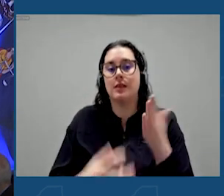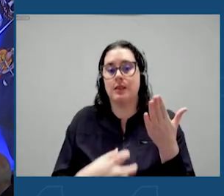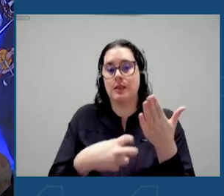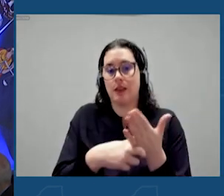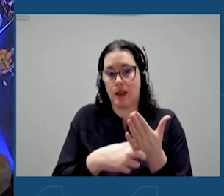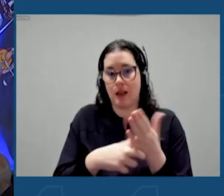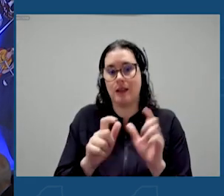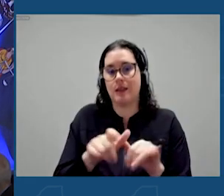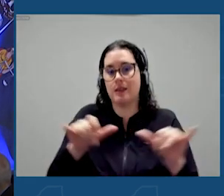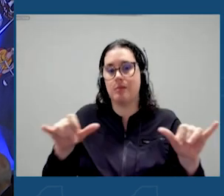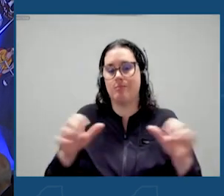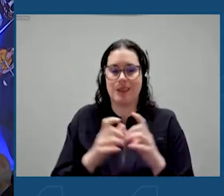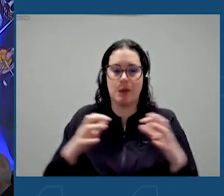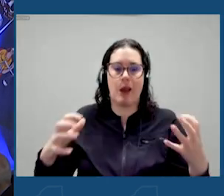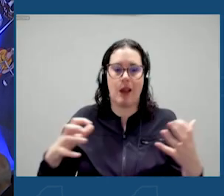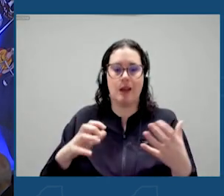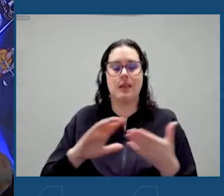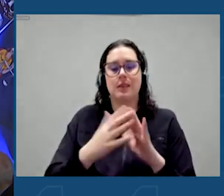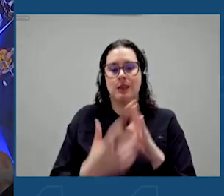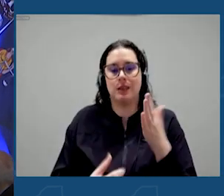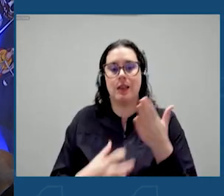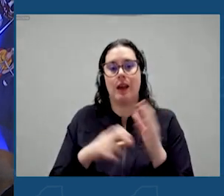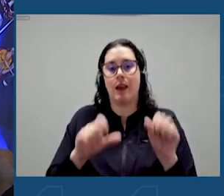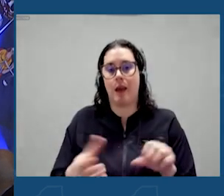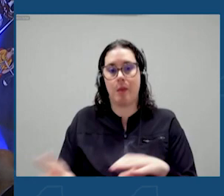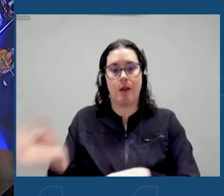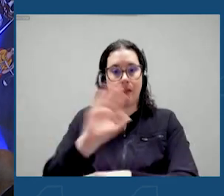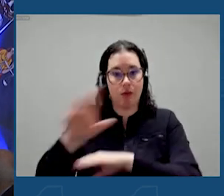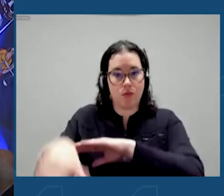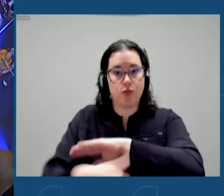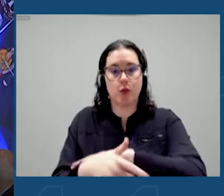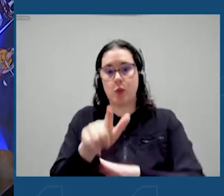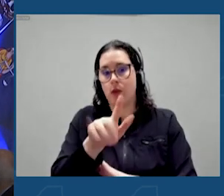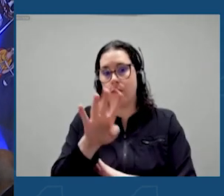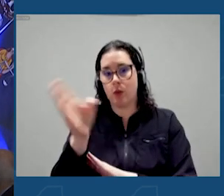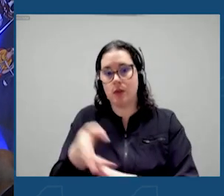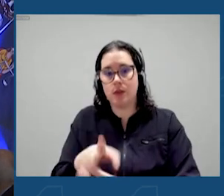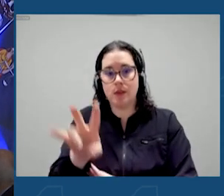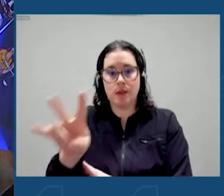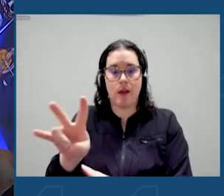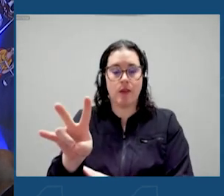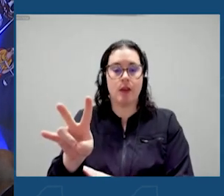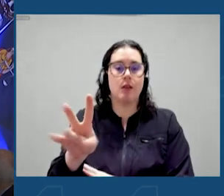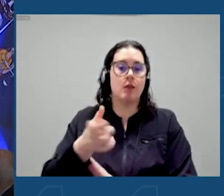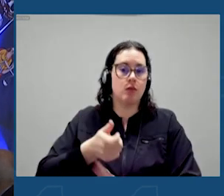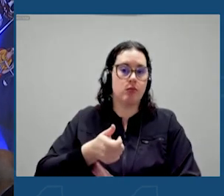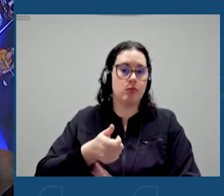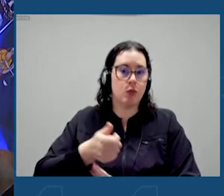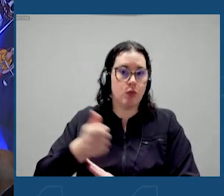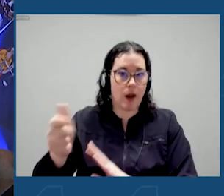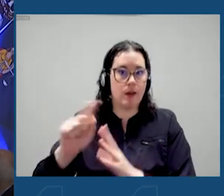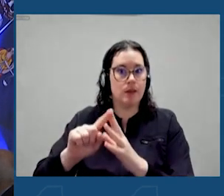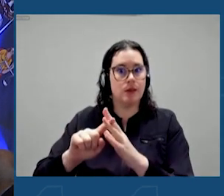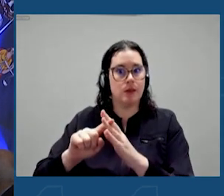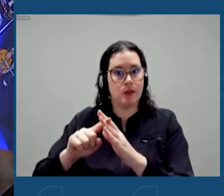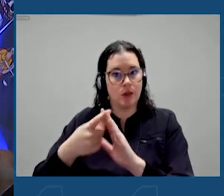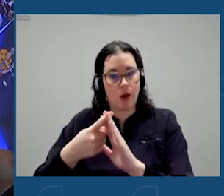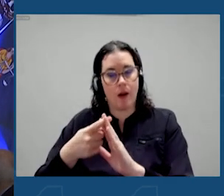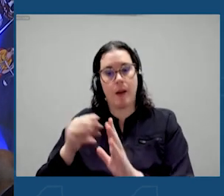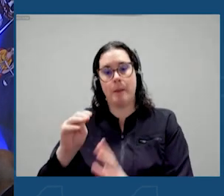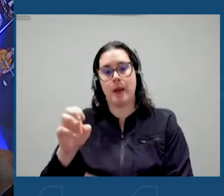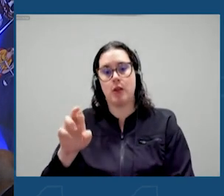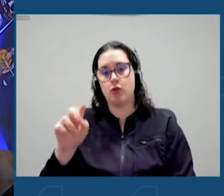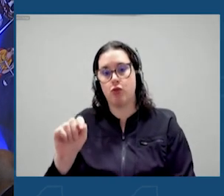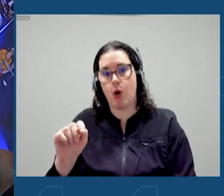Ticket to be 24/7 so that rides that start and end in the city on Metro North or the Long Island